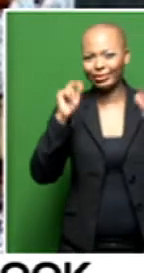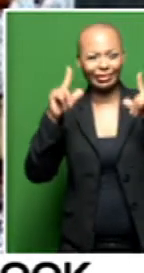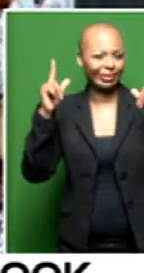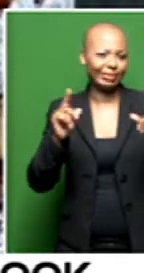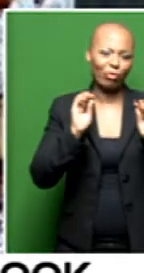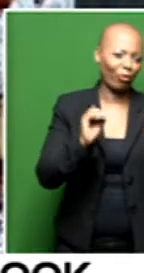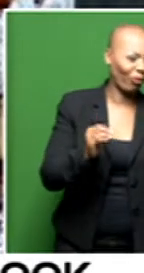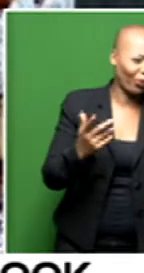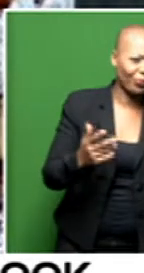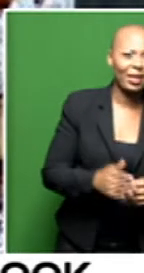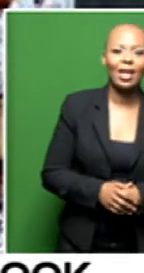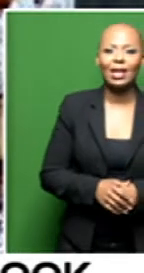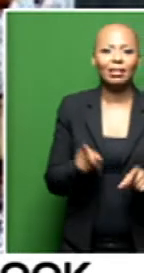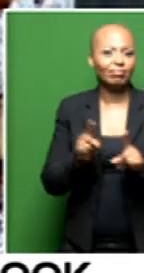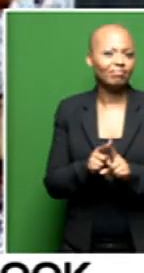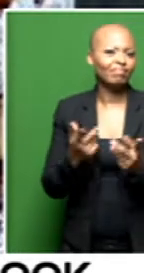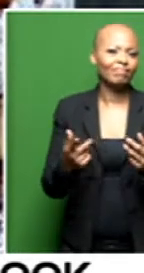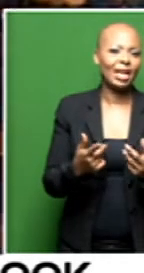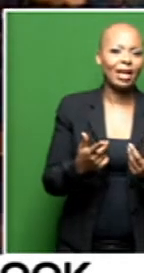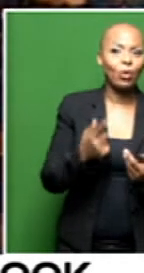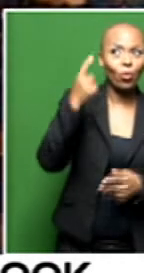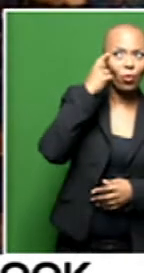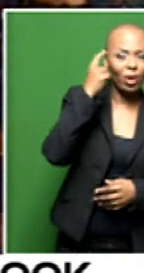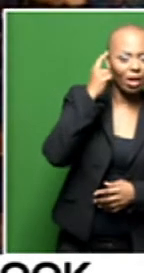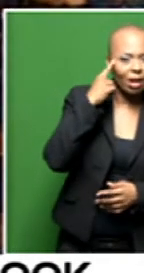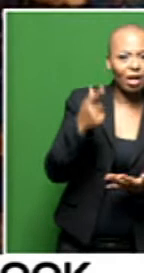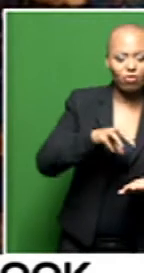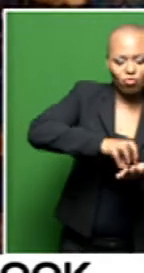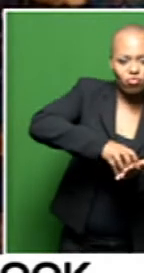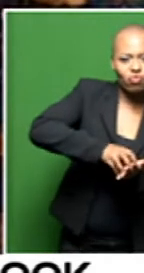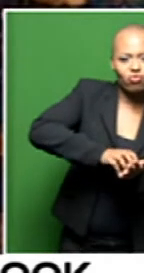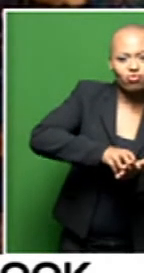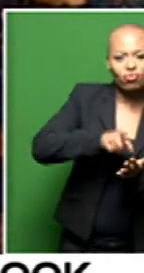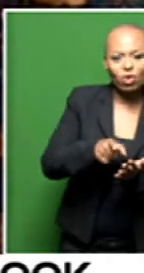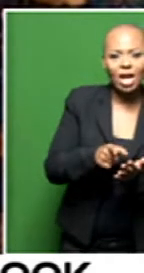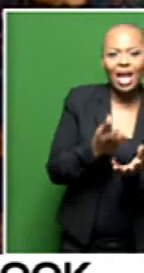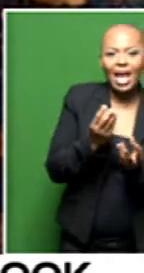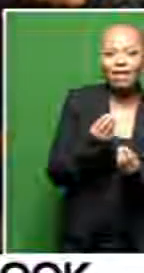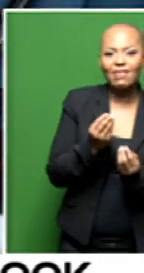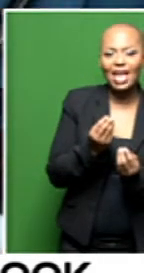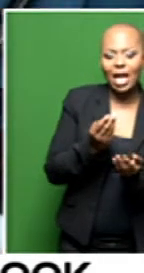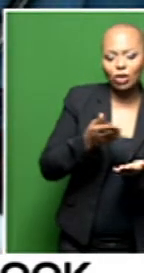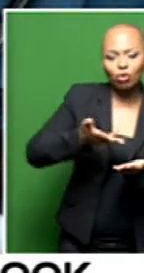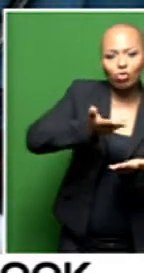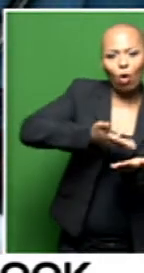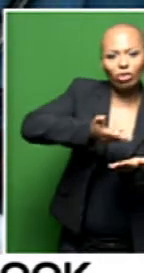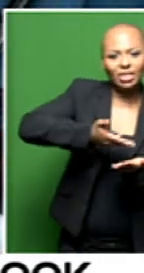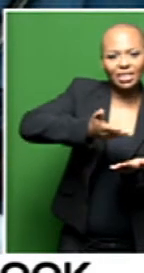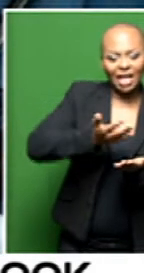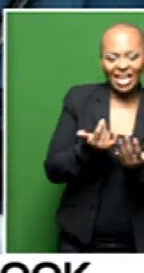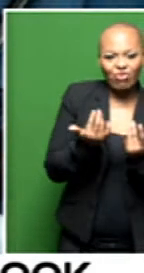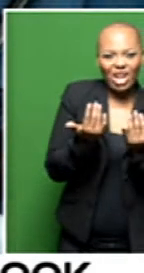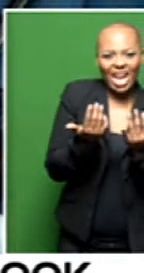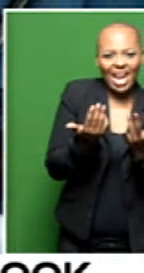like cold room temperature recipes. Think about like snoek cookies with a beautiful green sauce. There's obviously your classic recipes like a green